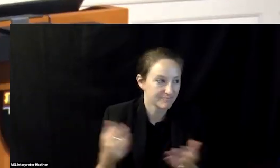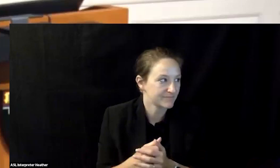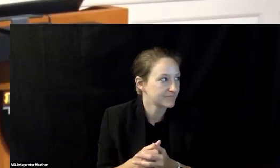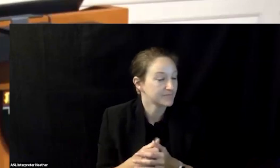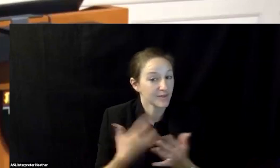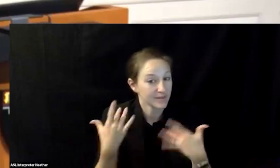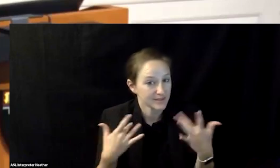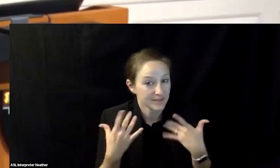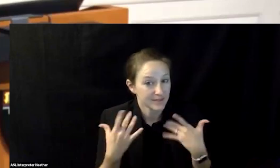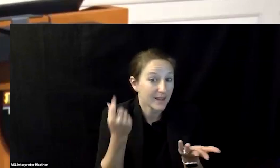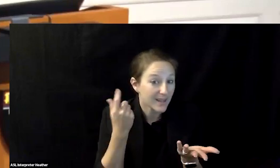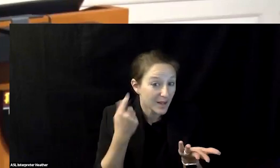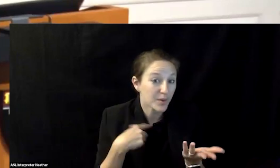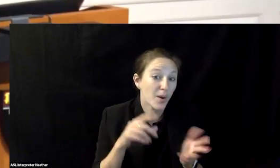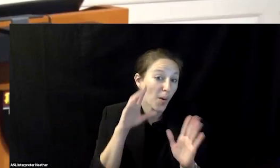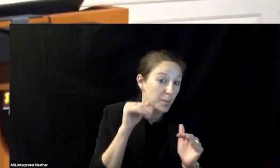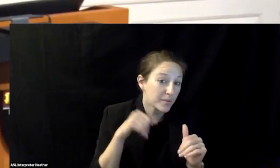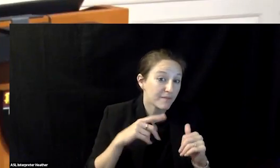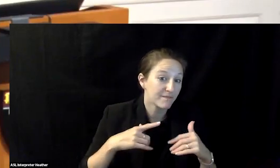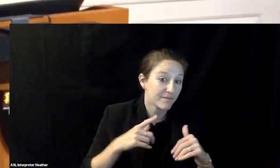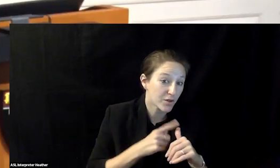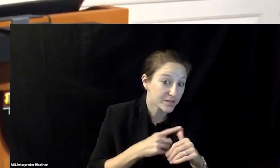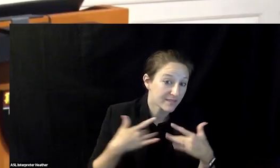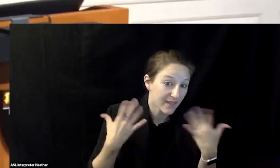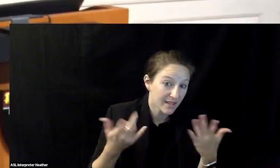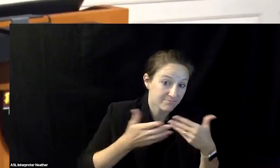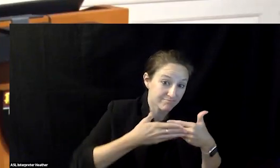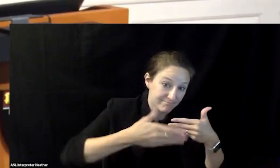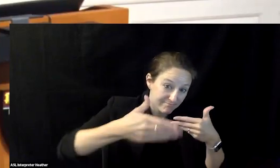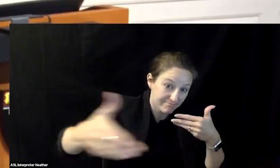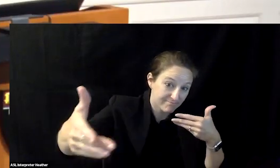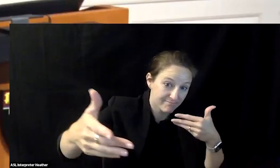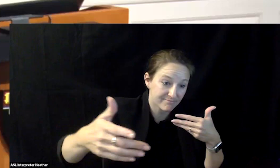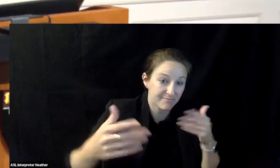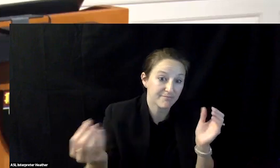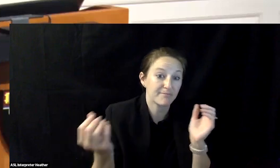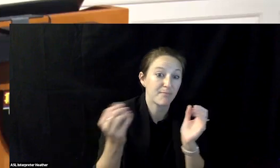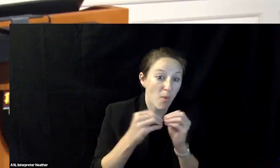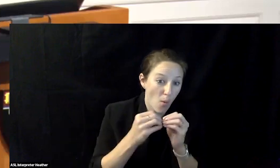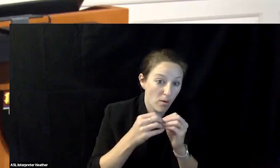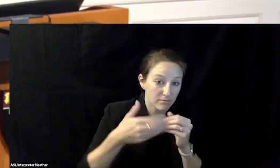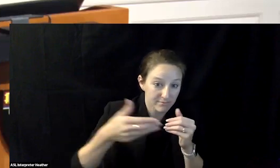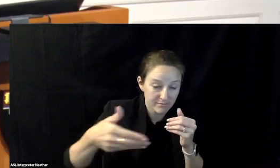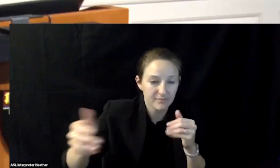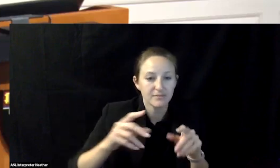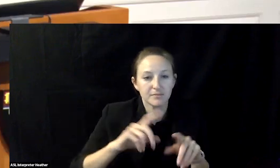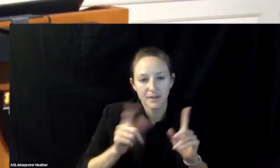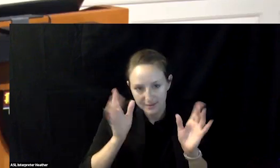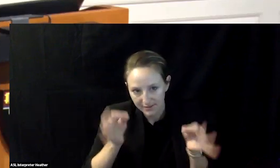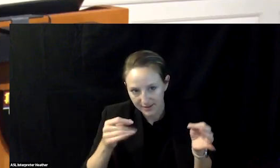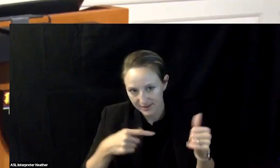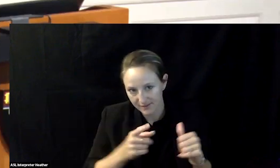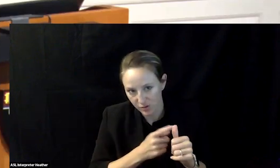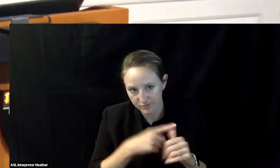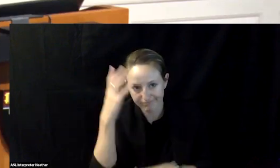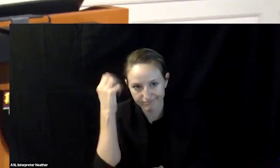We hope the first of many, but definitely the first either way. So we're happy to have you here and hope that you'll come